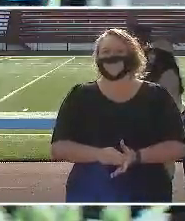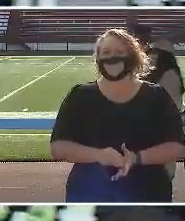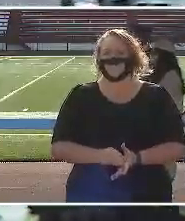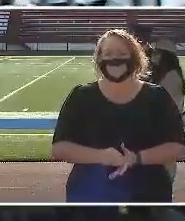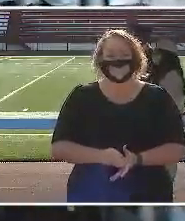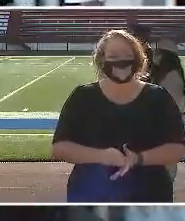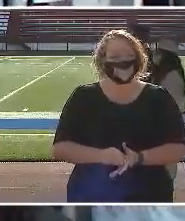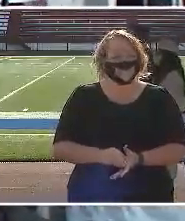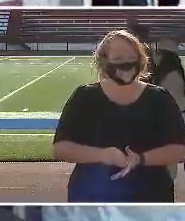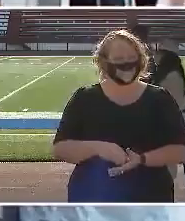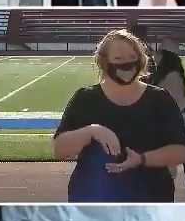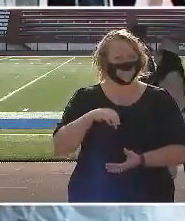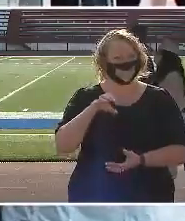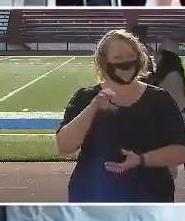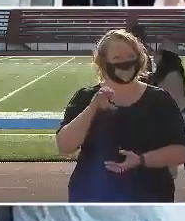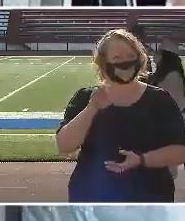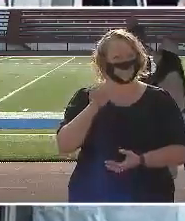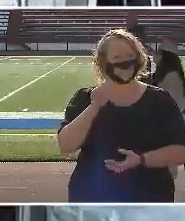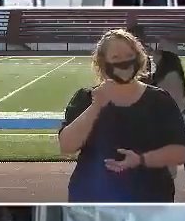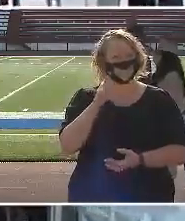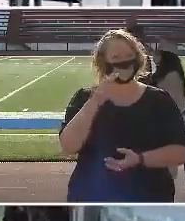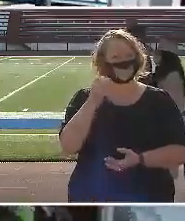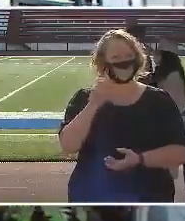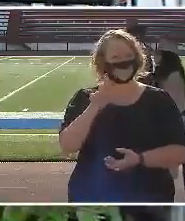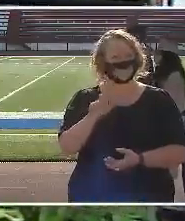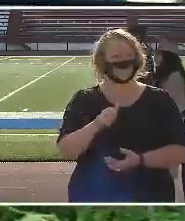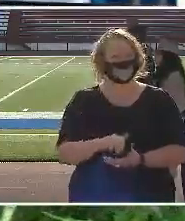Graciela Trujillo.